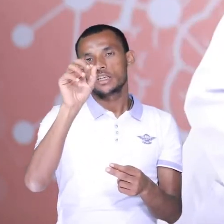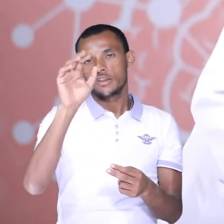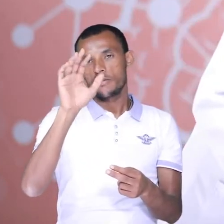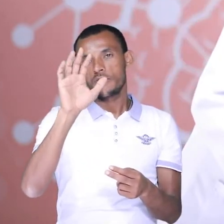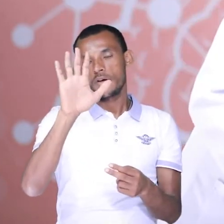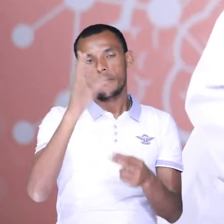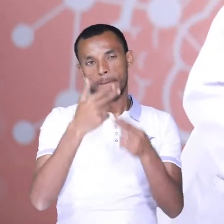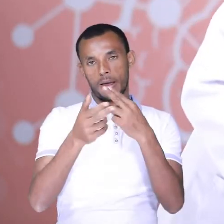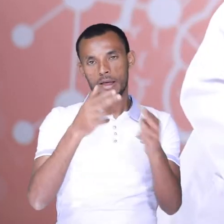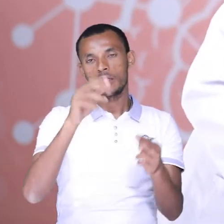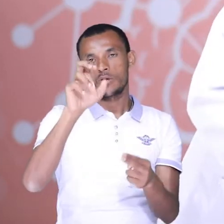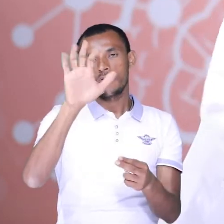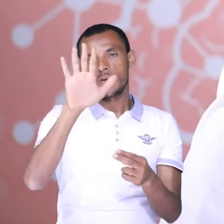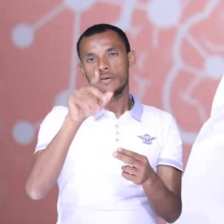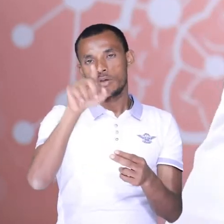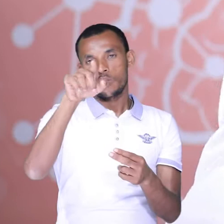have